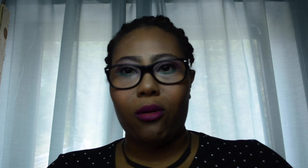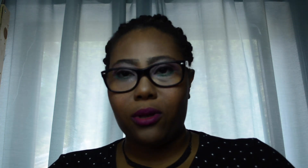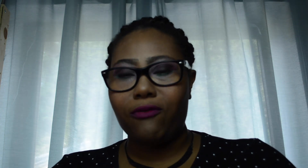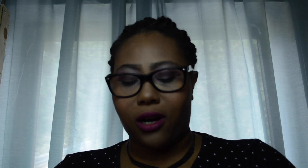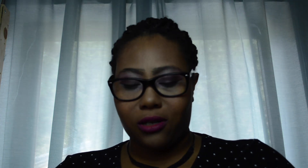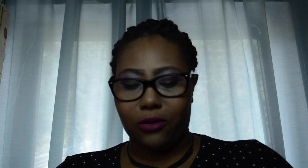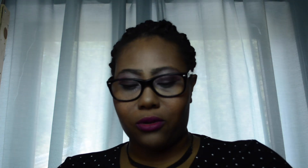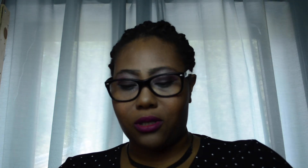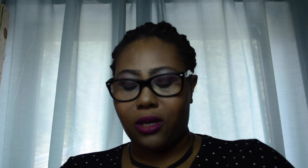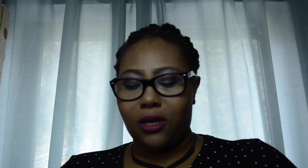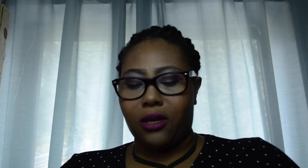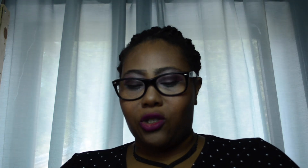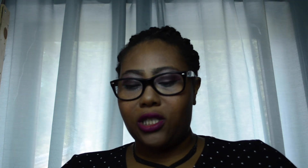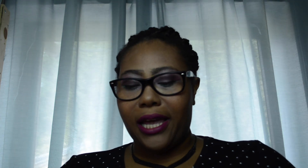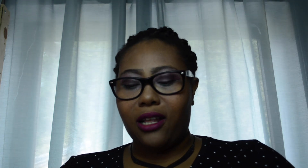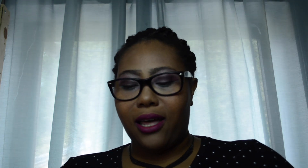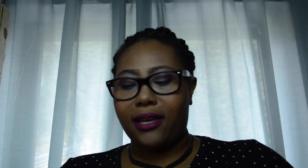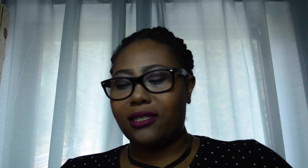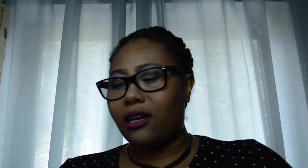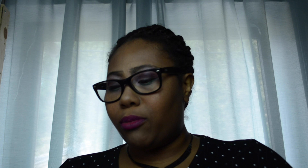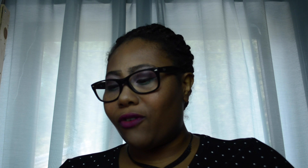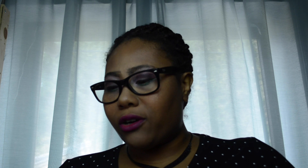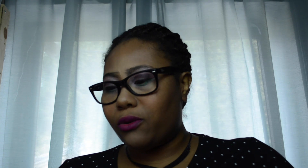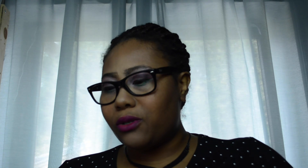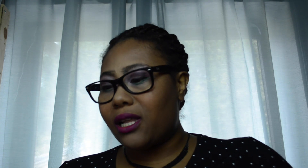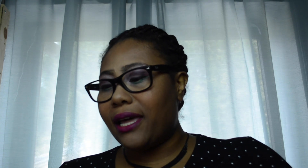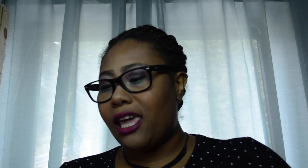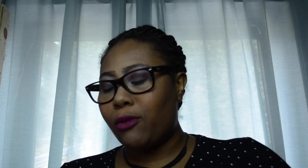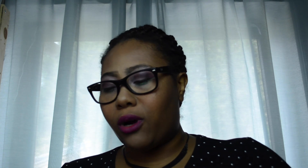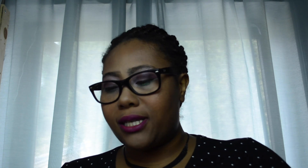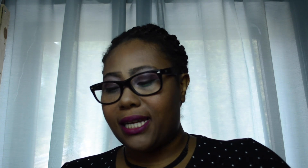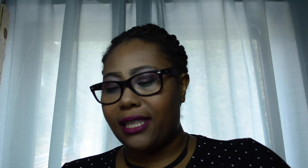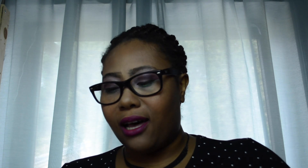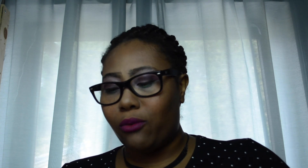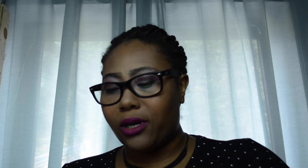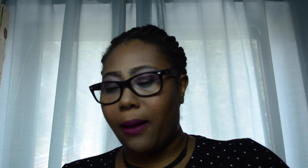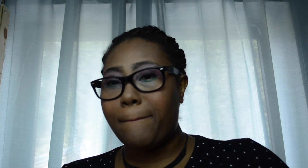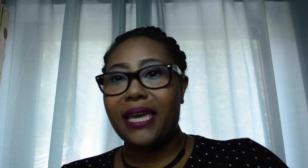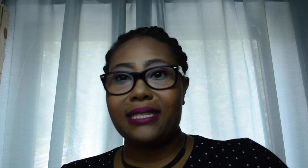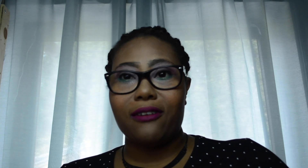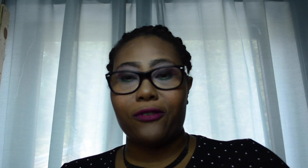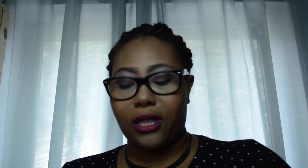a couple of articles, just analyze a couple of articles that I came across that I thought